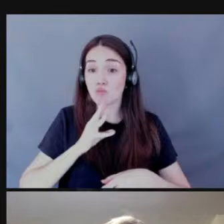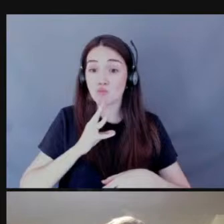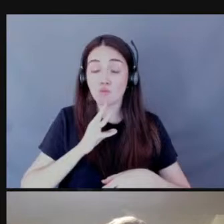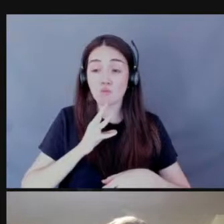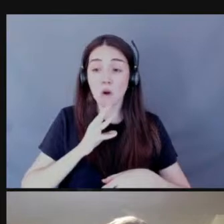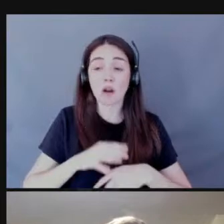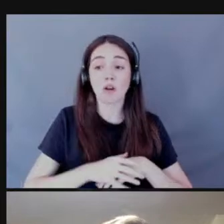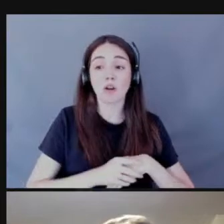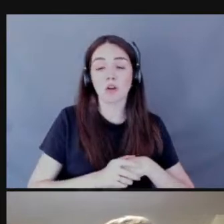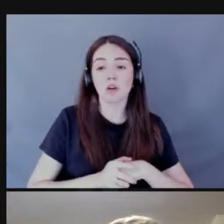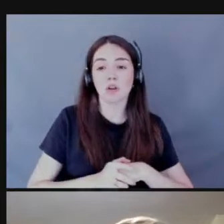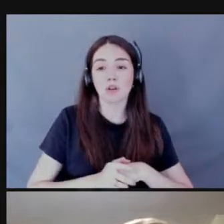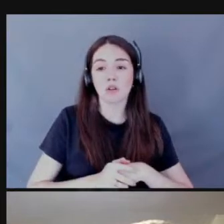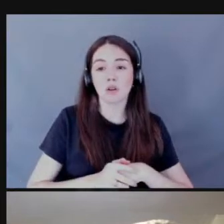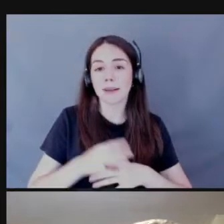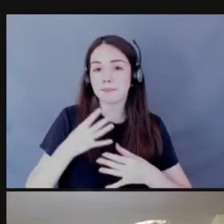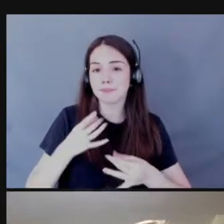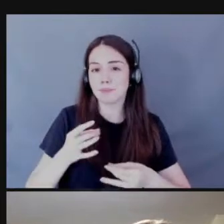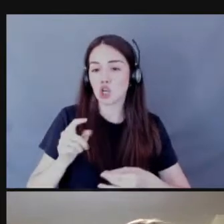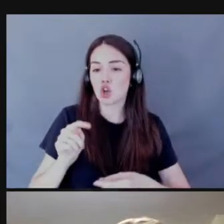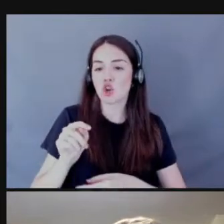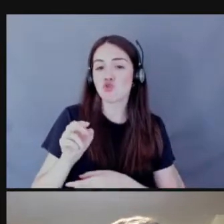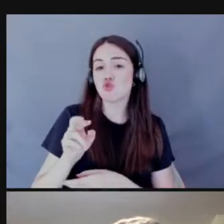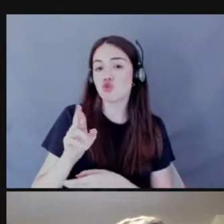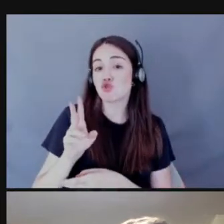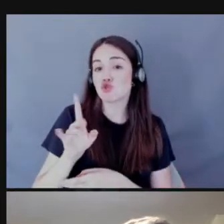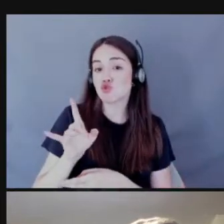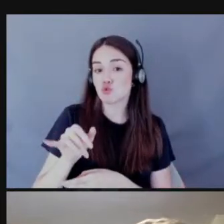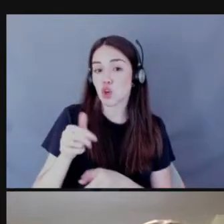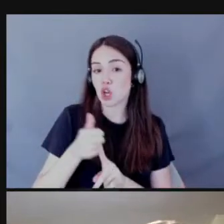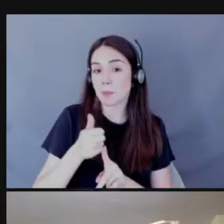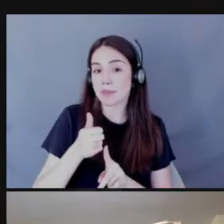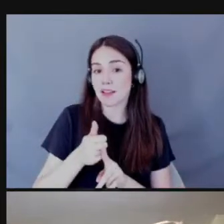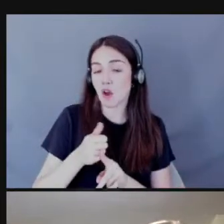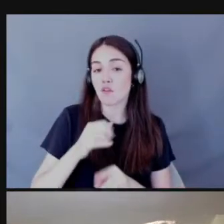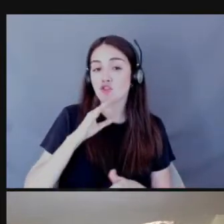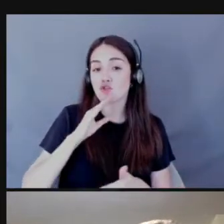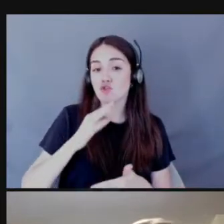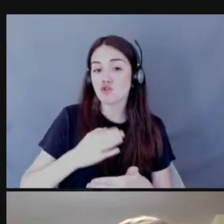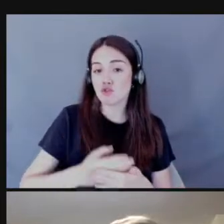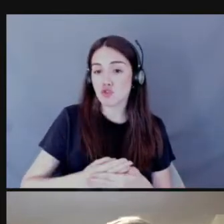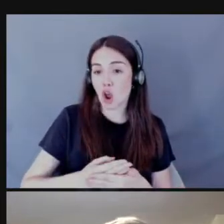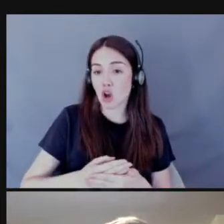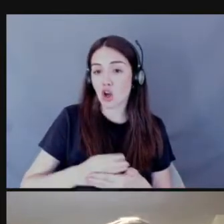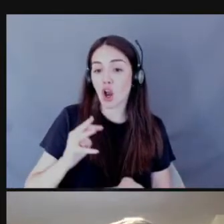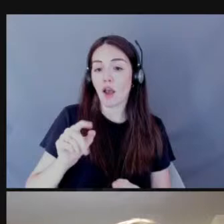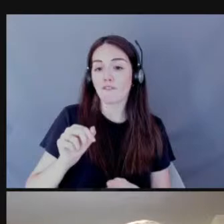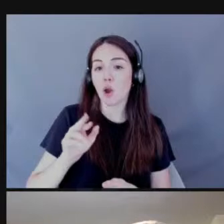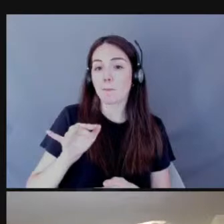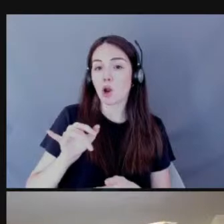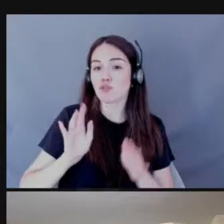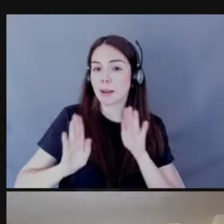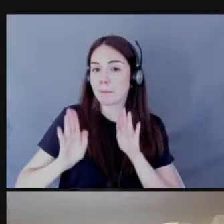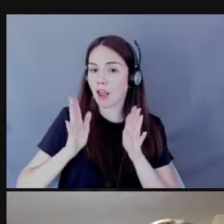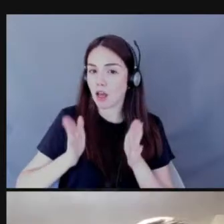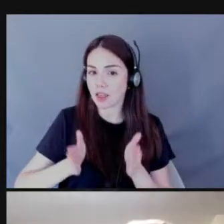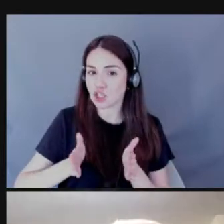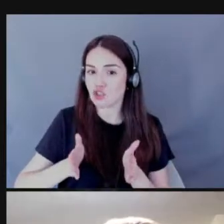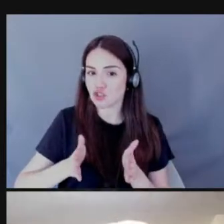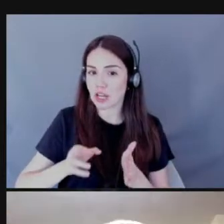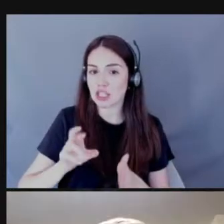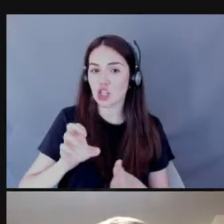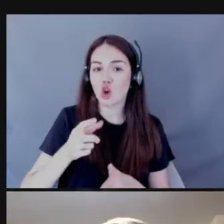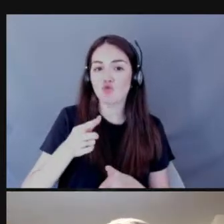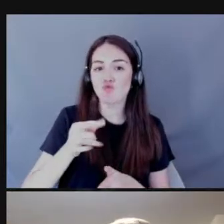about Trudy Guthrie particularly was that she was the daughter of a prominent marine biologist, Reginald